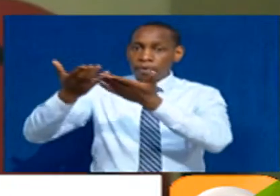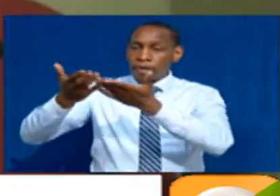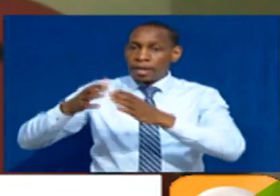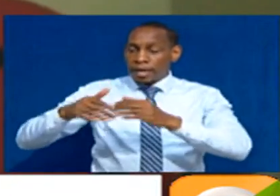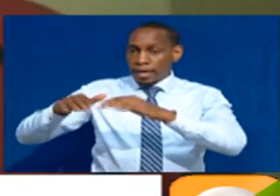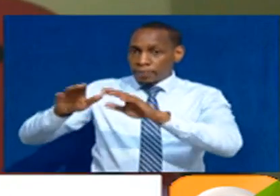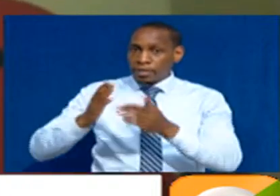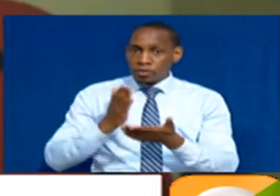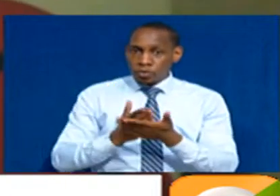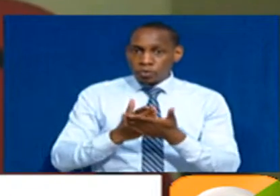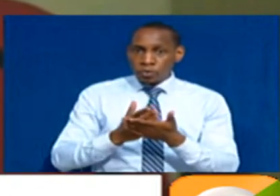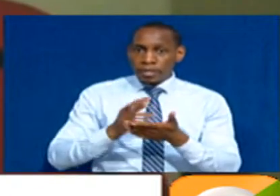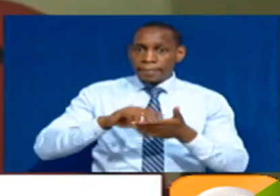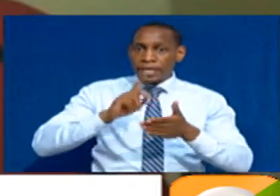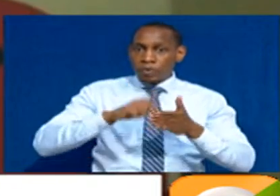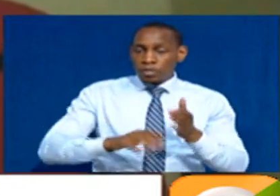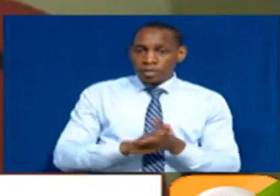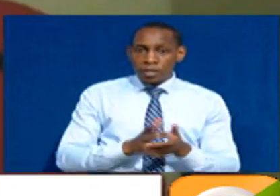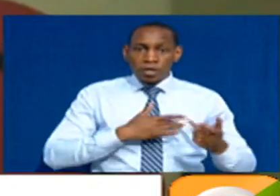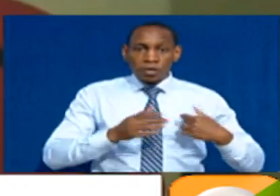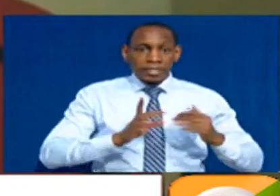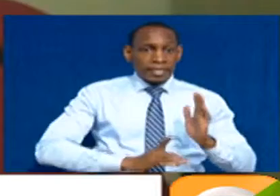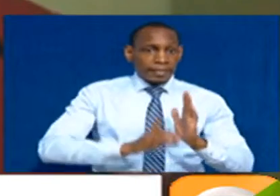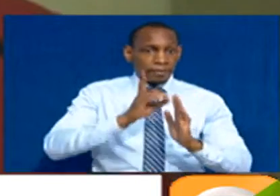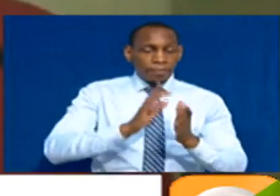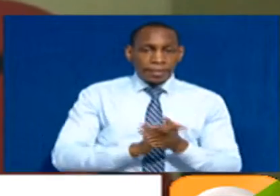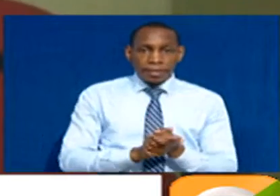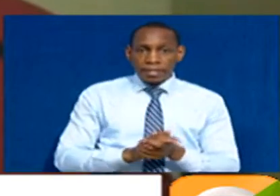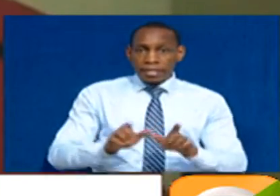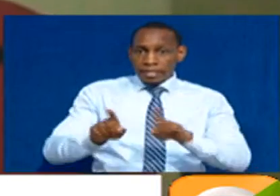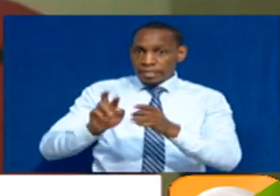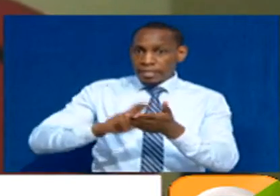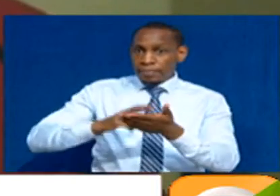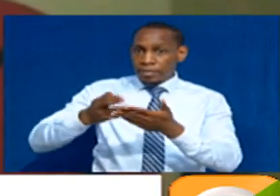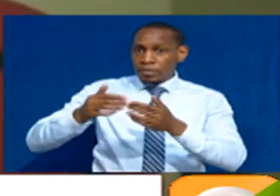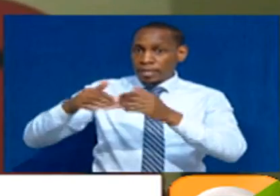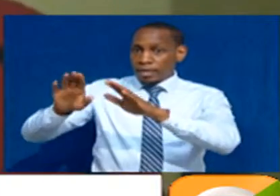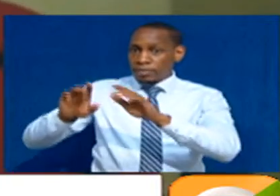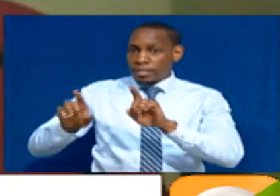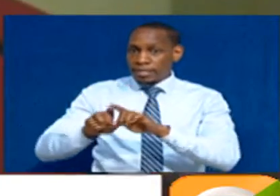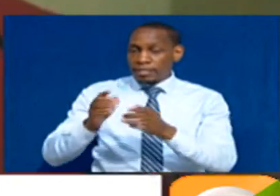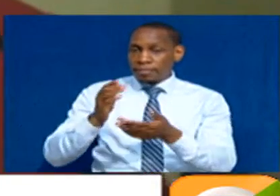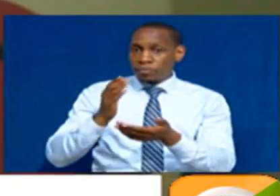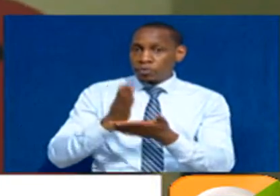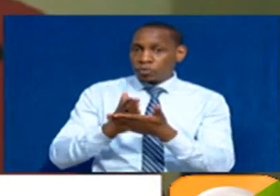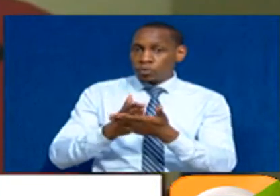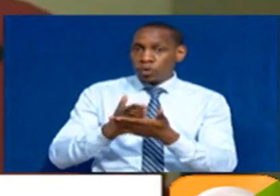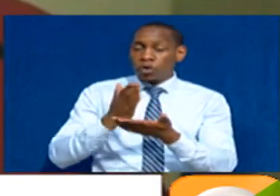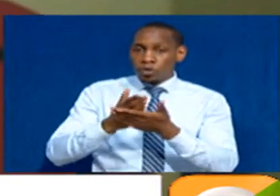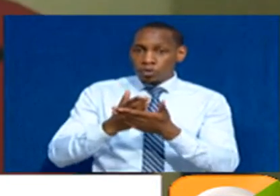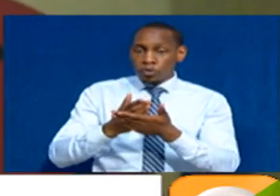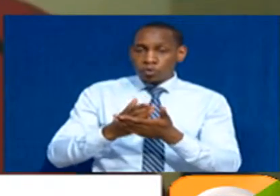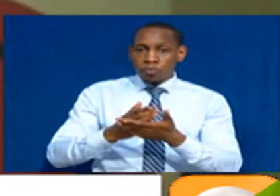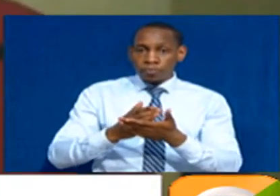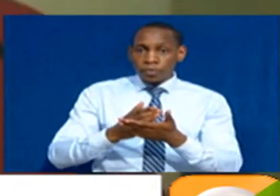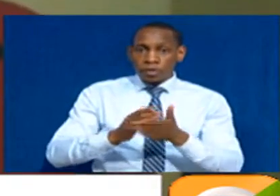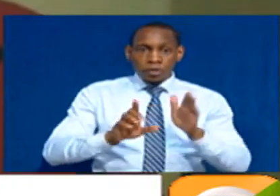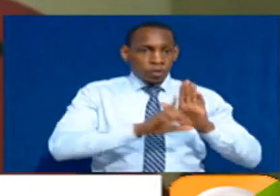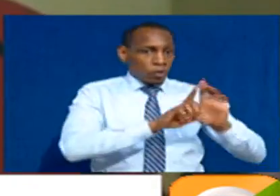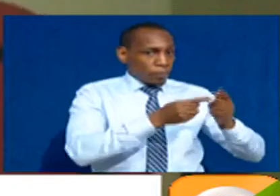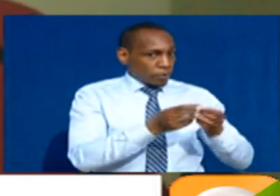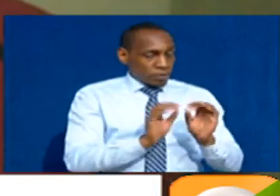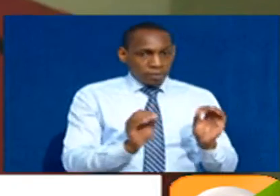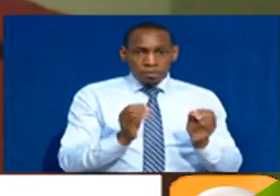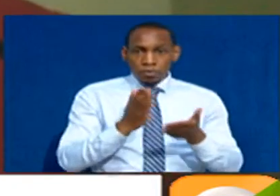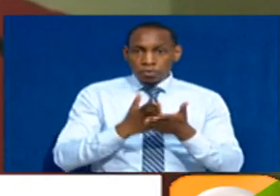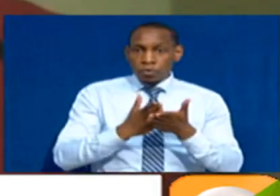outside, is what does that mean in terms of development? Those resources that are outside, even if they've been legally acquired, even if they've